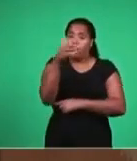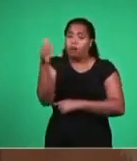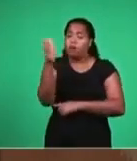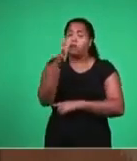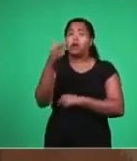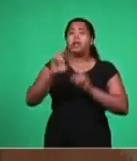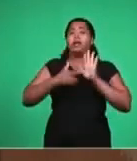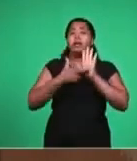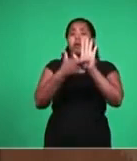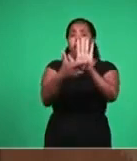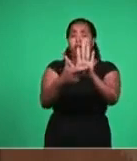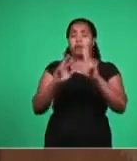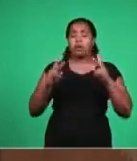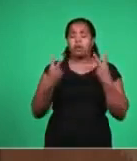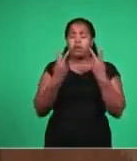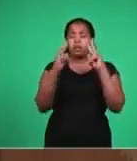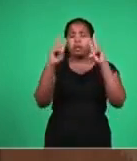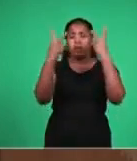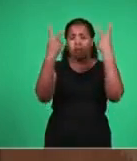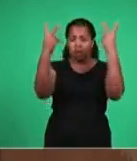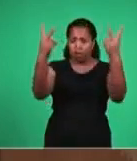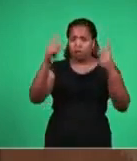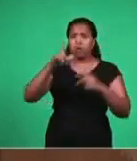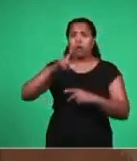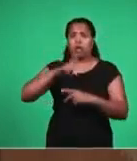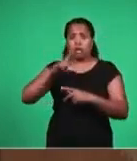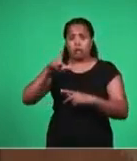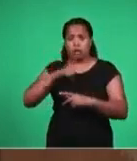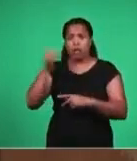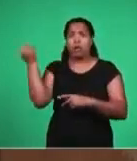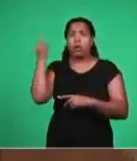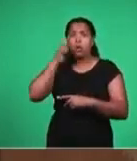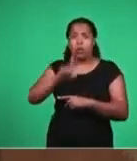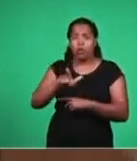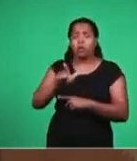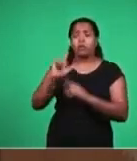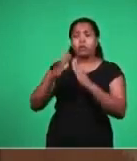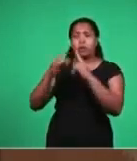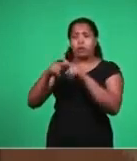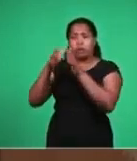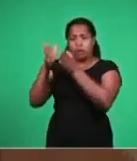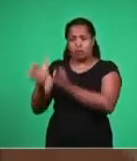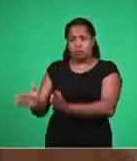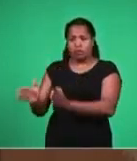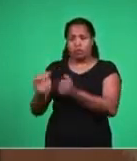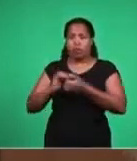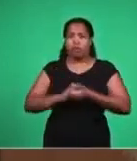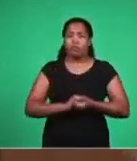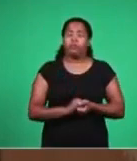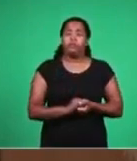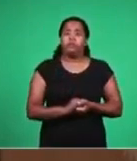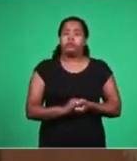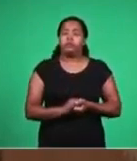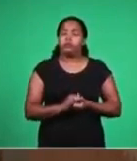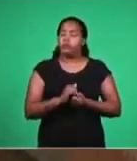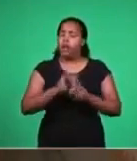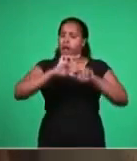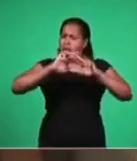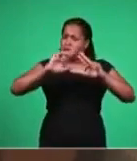talks about its great victories. And so that's what we are showing here. And if the brethren have other things they want to